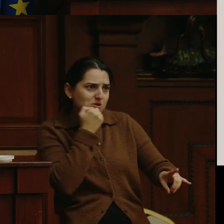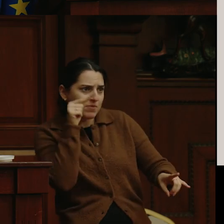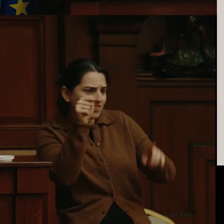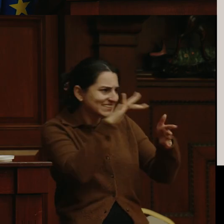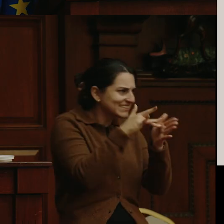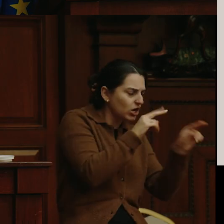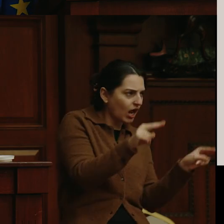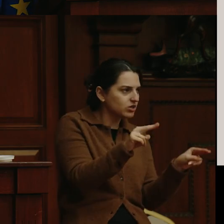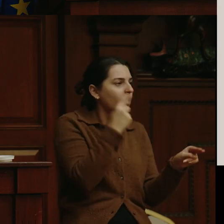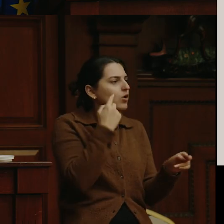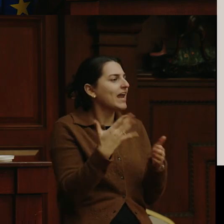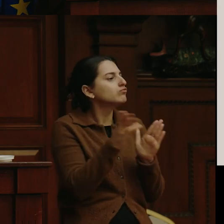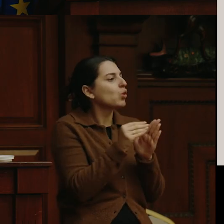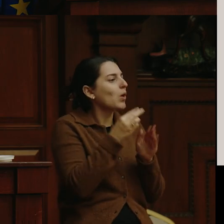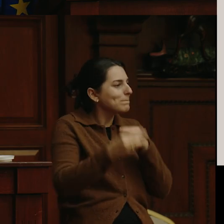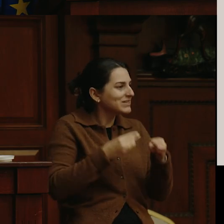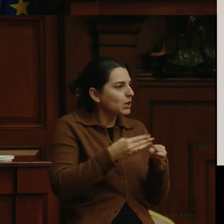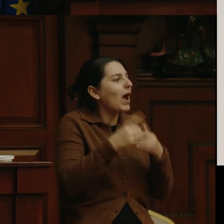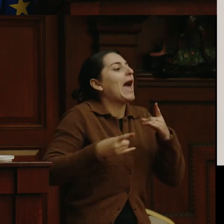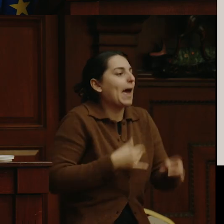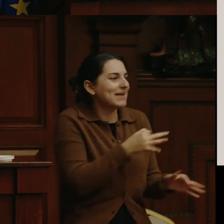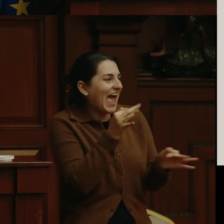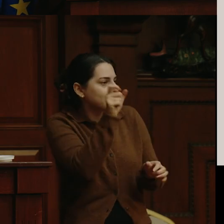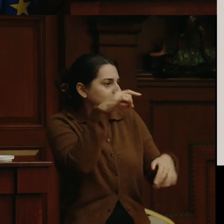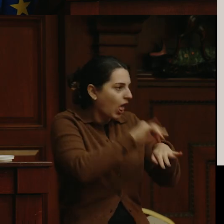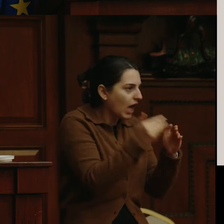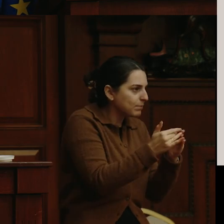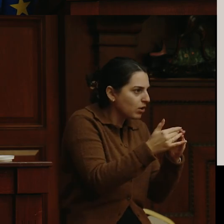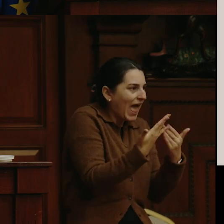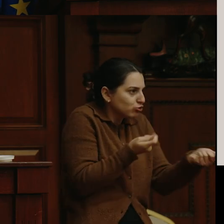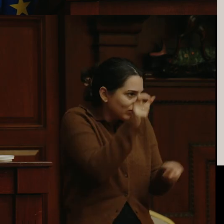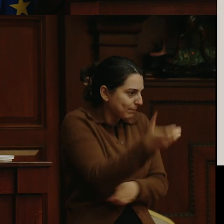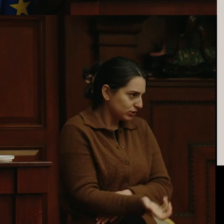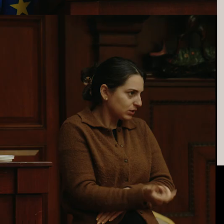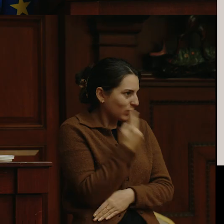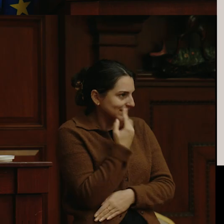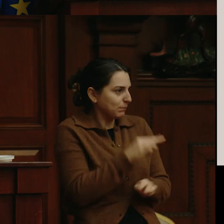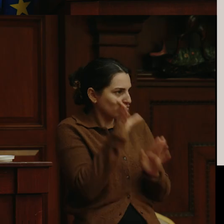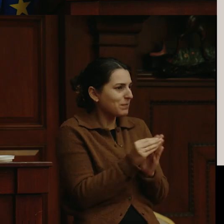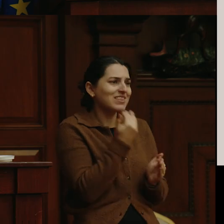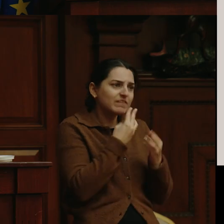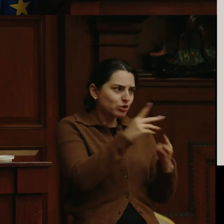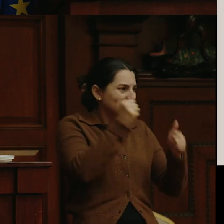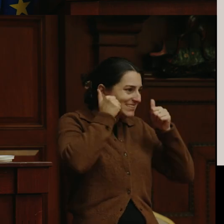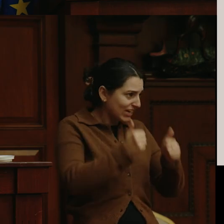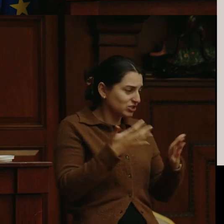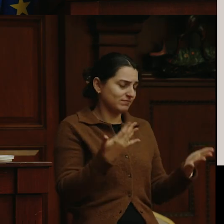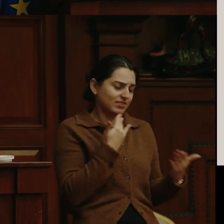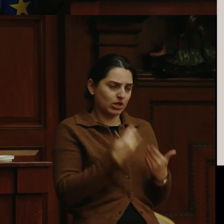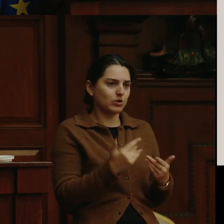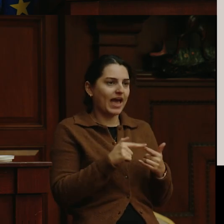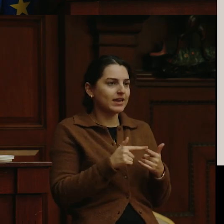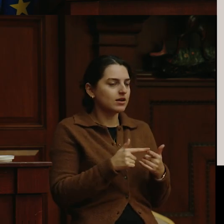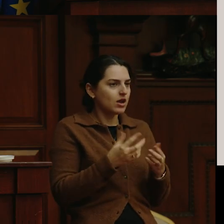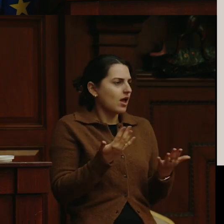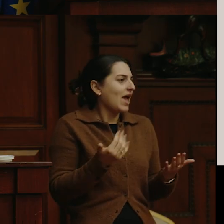at any recorded procedures that were conducted during those hospital stays. So thanks very much for your attention, and yeah,